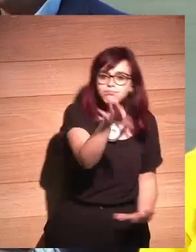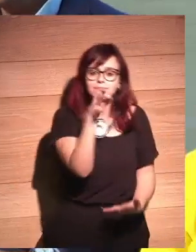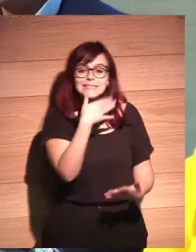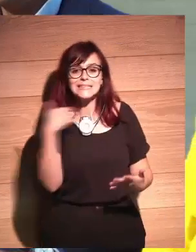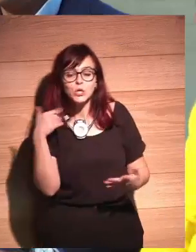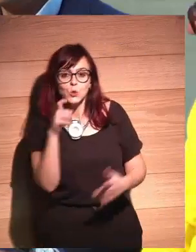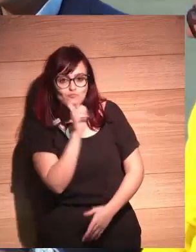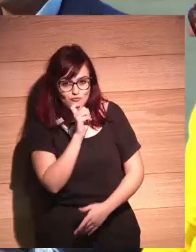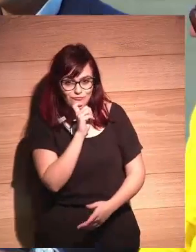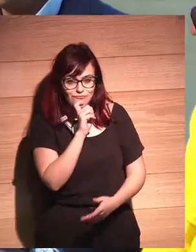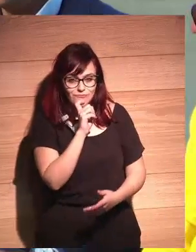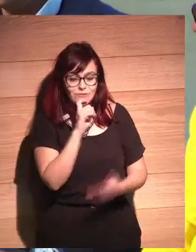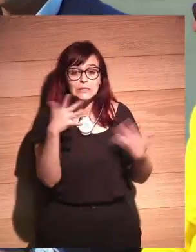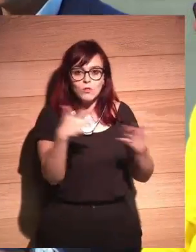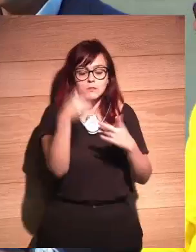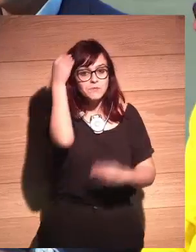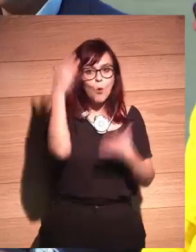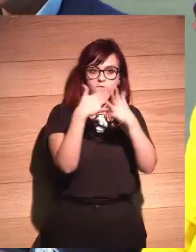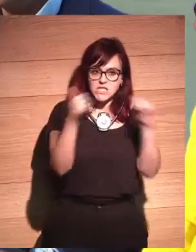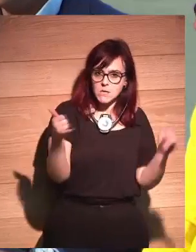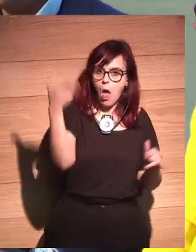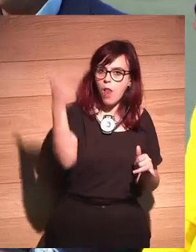festival, being presenting, being